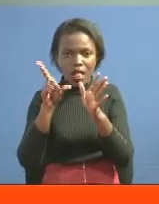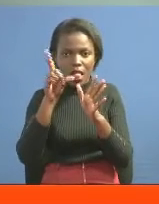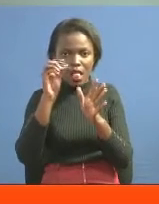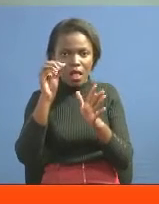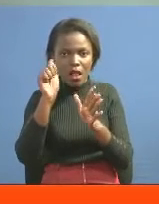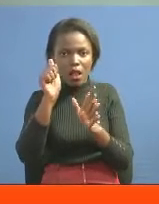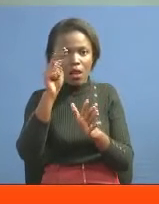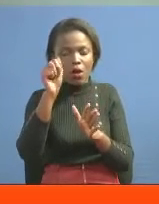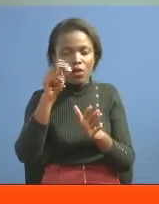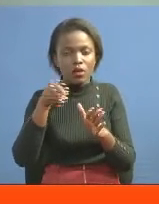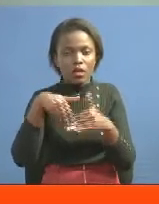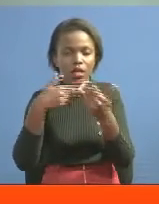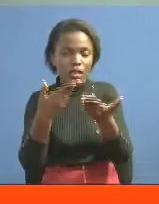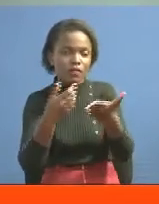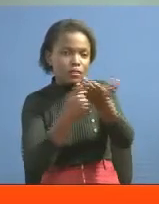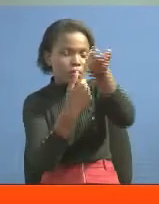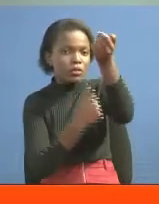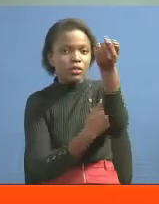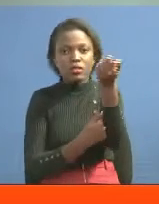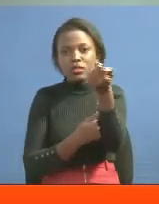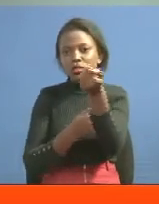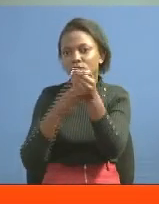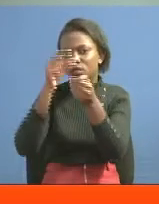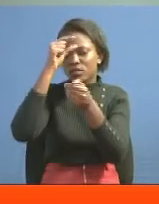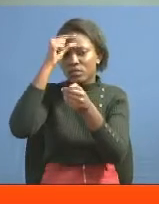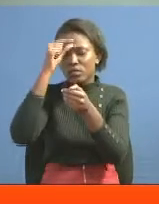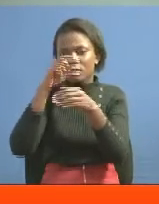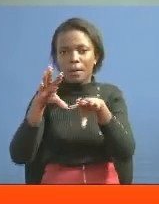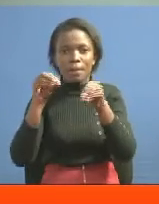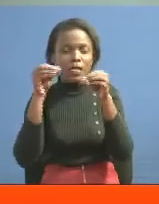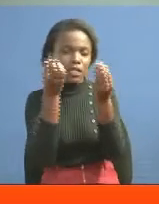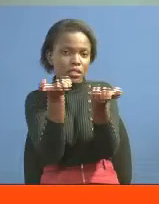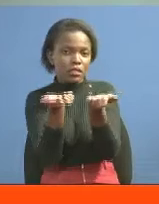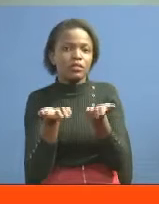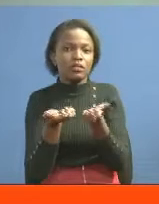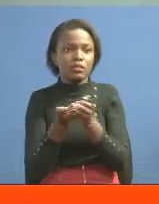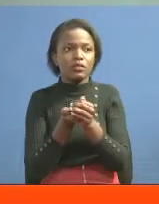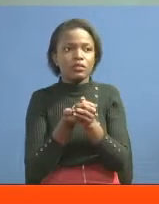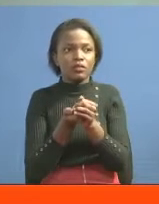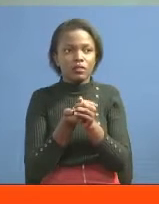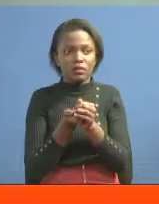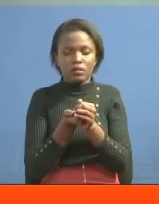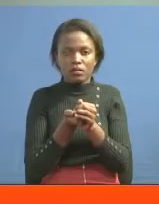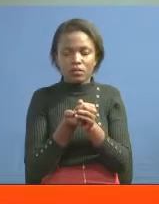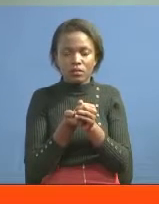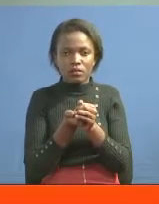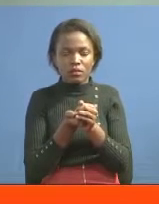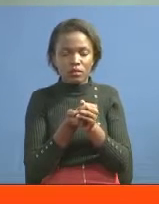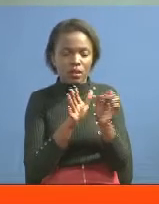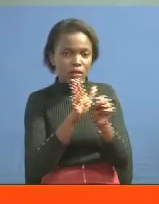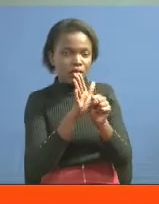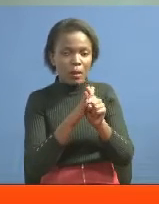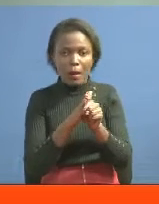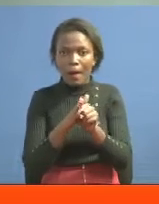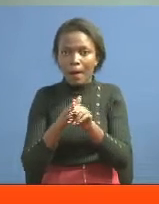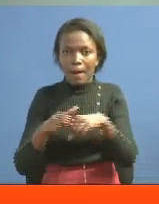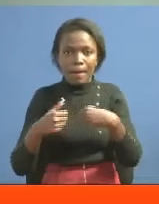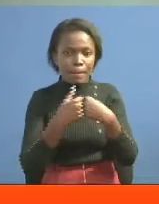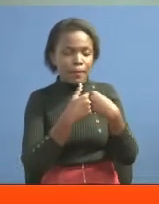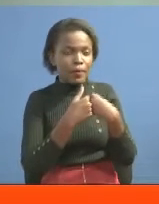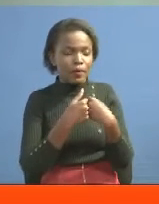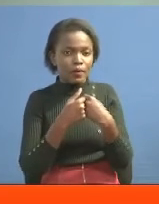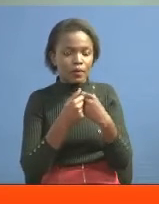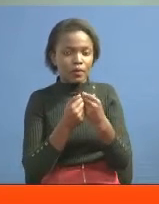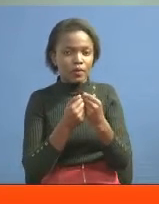support the government's reform plans and help meet its financial needs. Yes, a lot has been happening with the country's economy, and we are